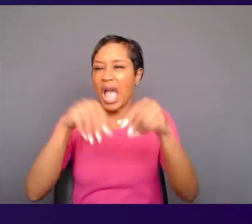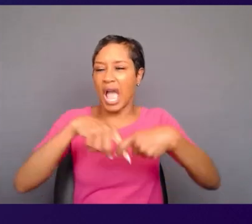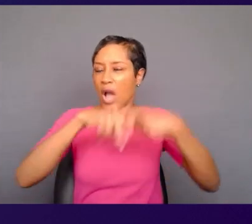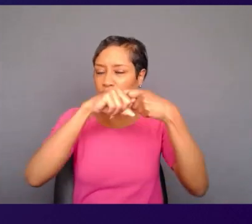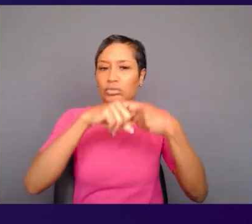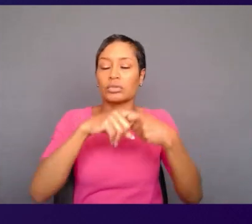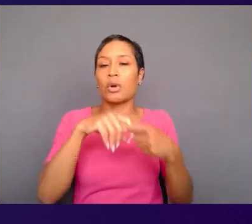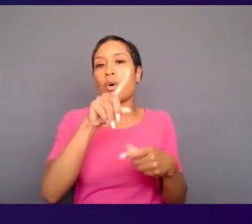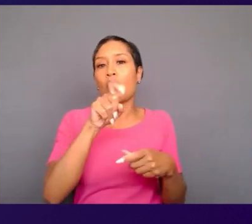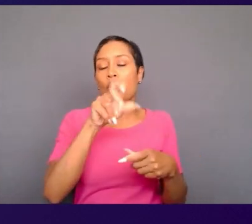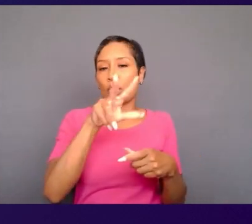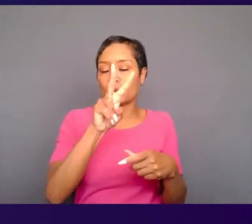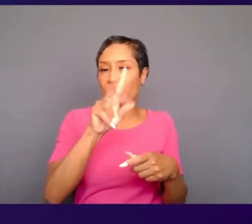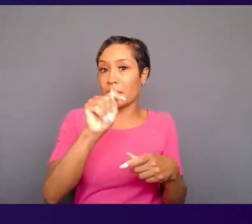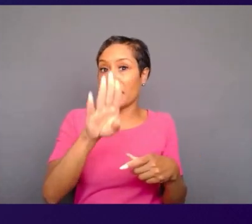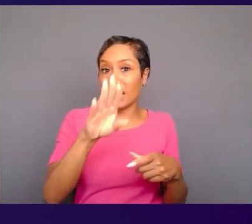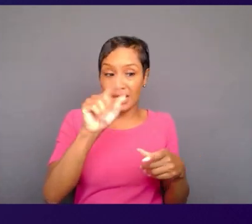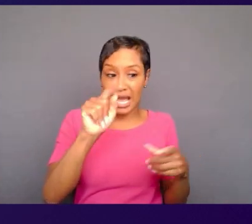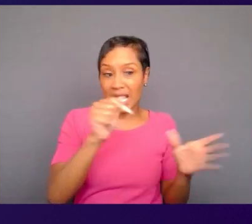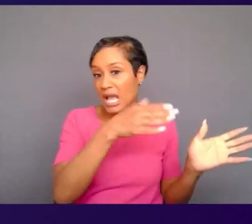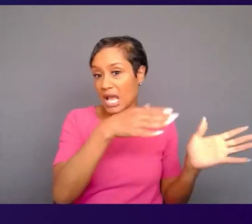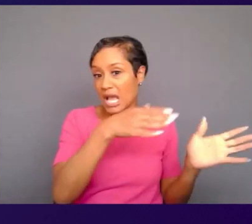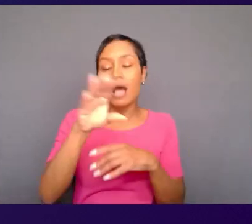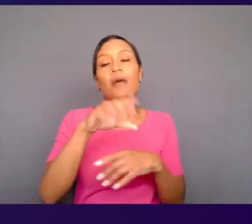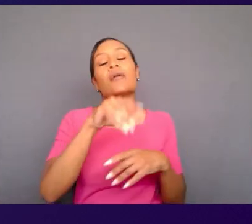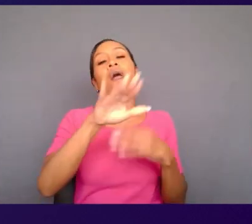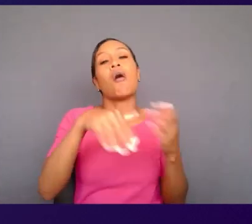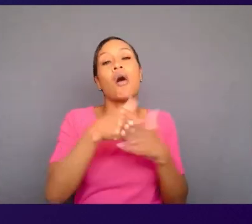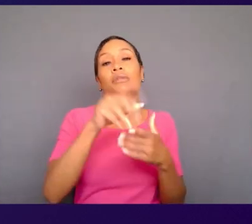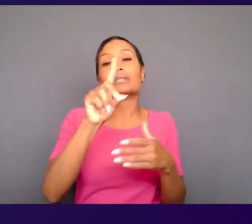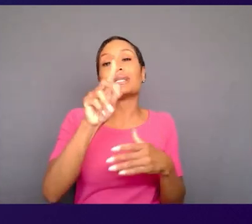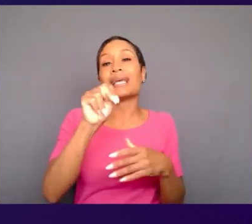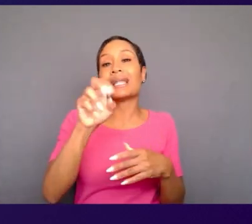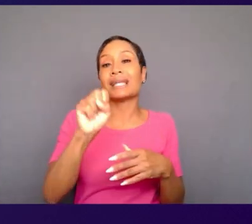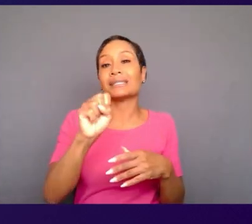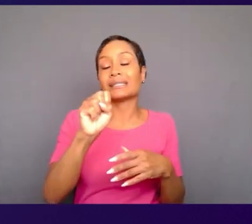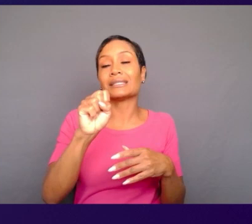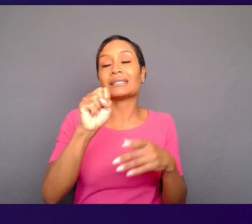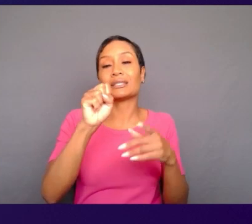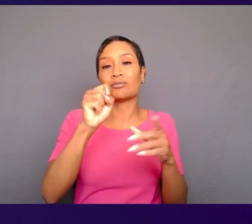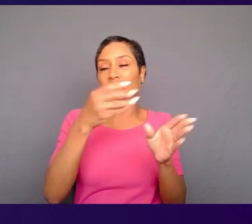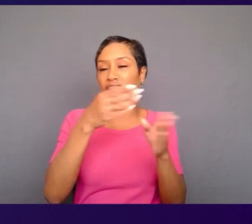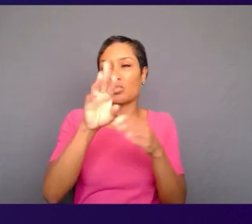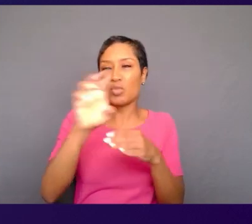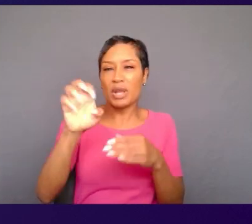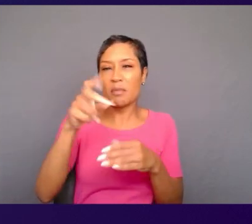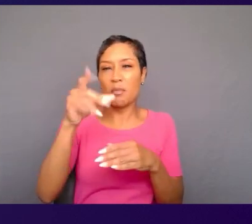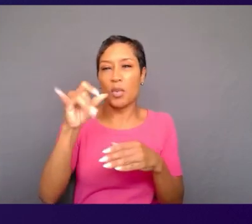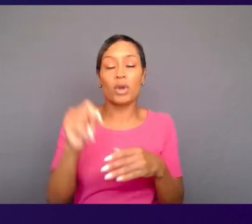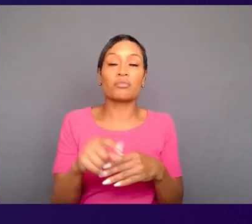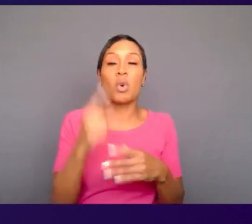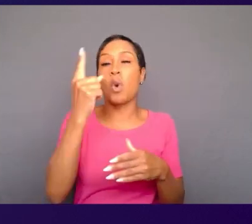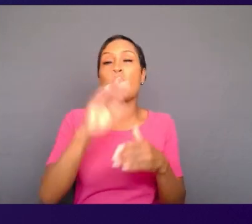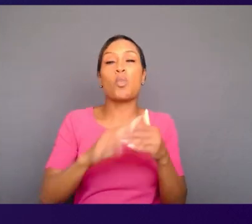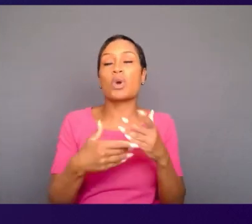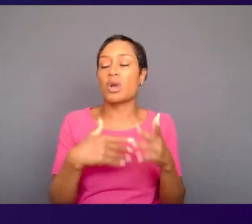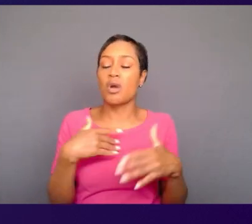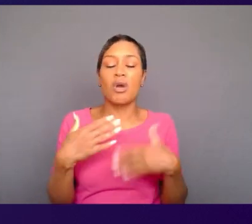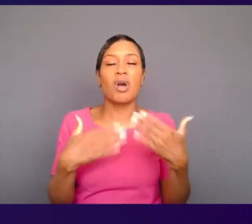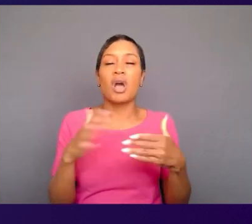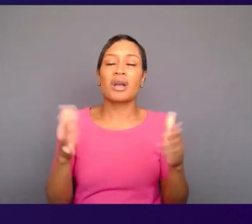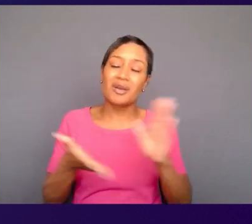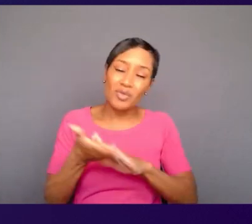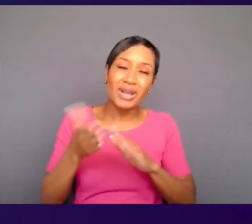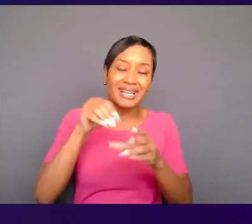took an outage weekend. We repointed all of our DNS entries. And within a weekend, we were up and running completely natively in the